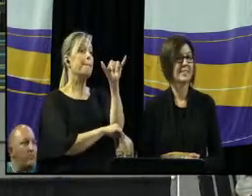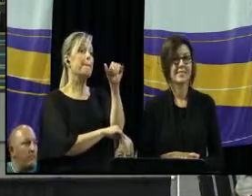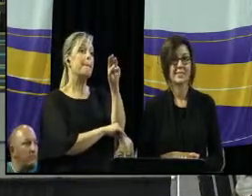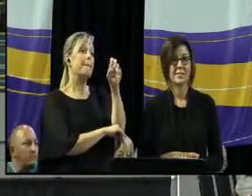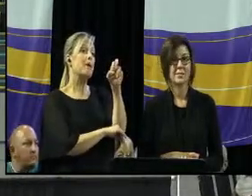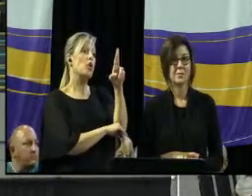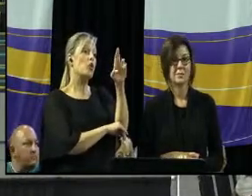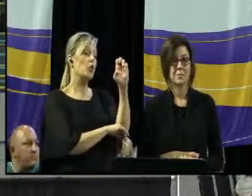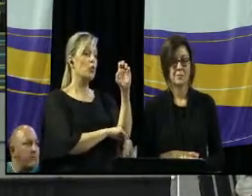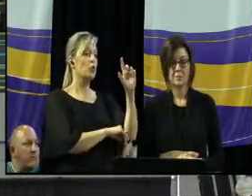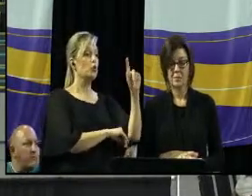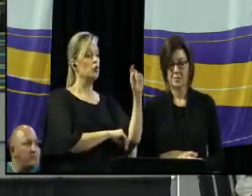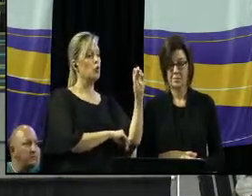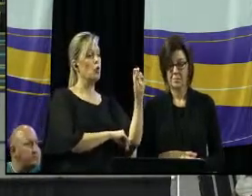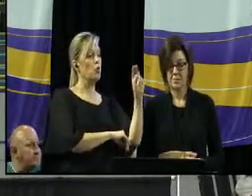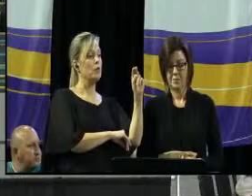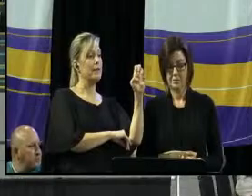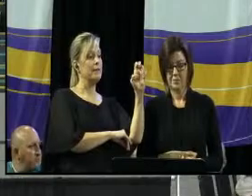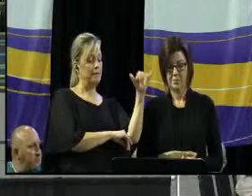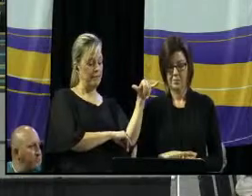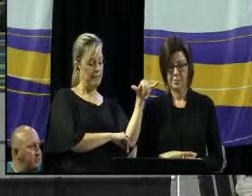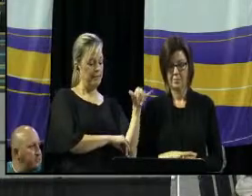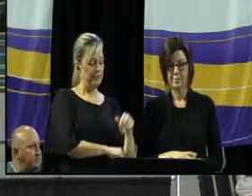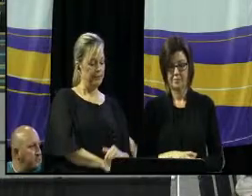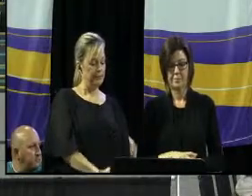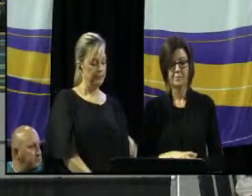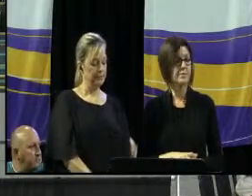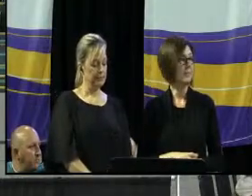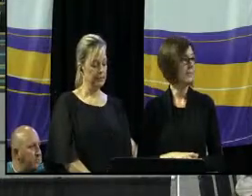Tymir Jaquan Tony.